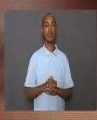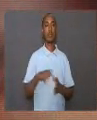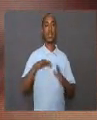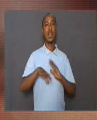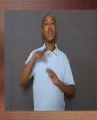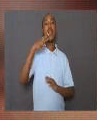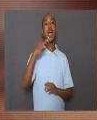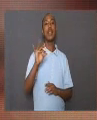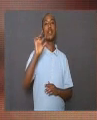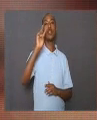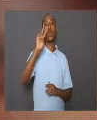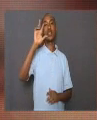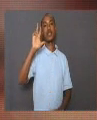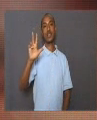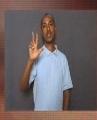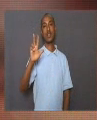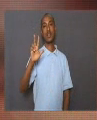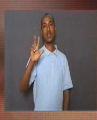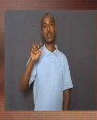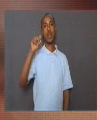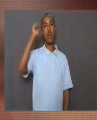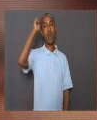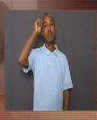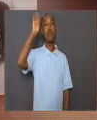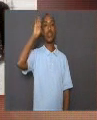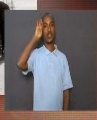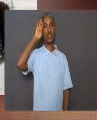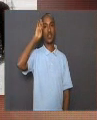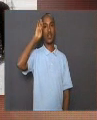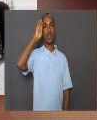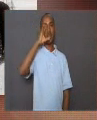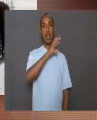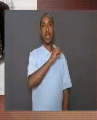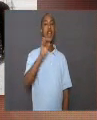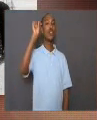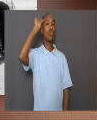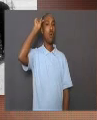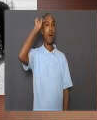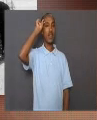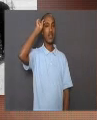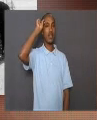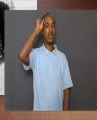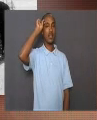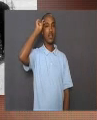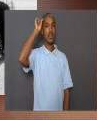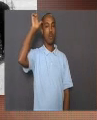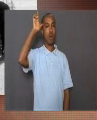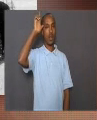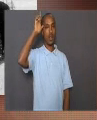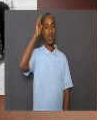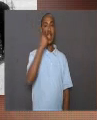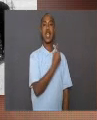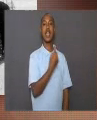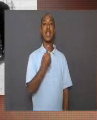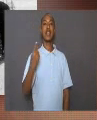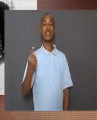In 1923, Johann Bronsted and Thomas M. Lowry